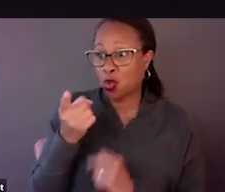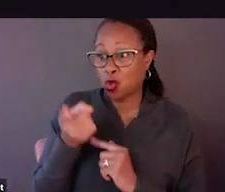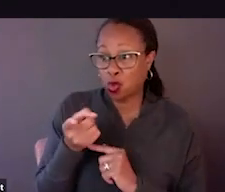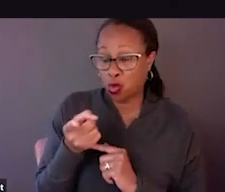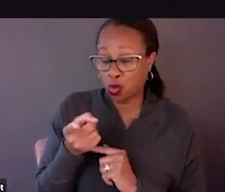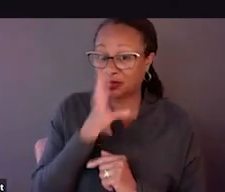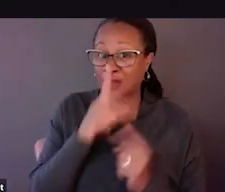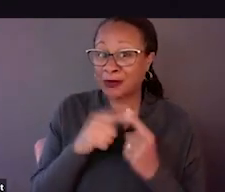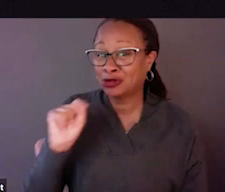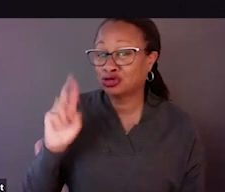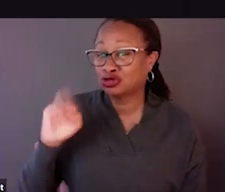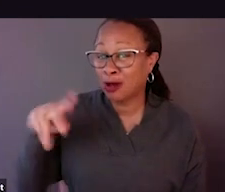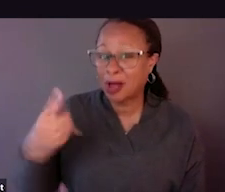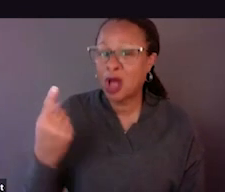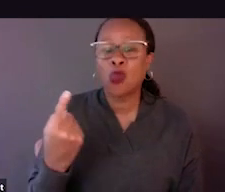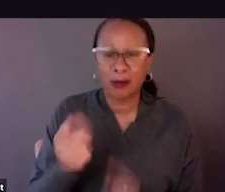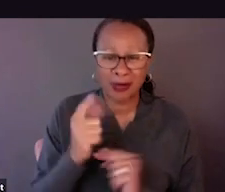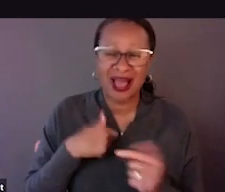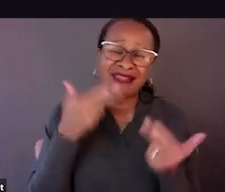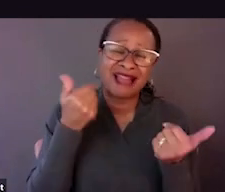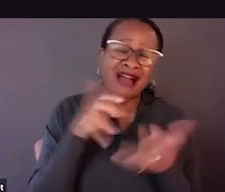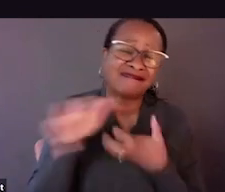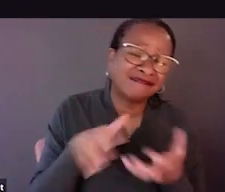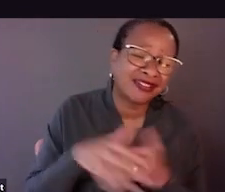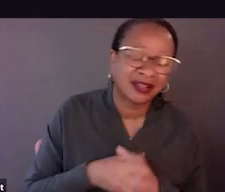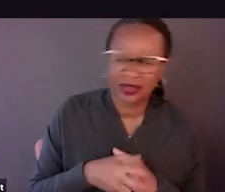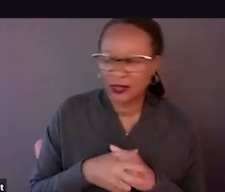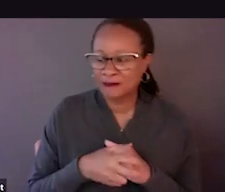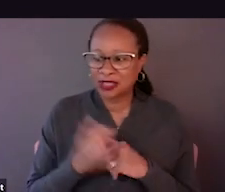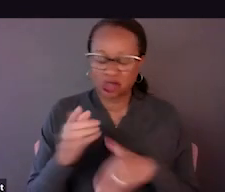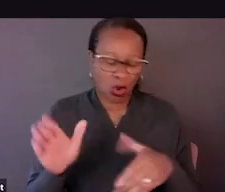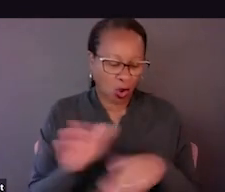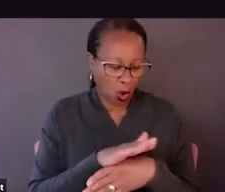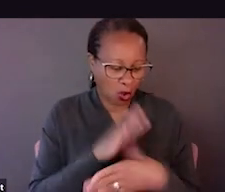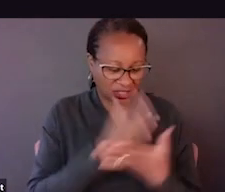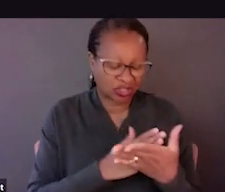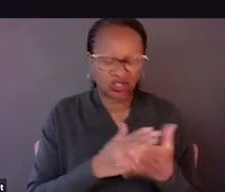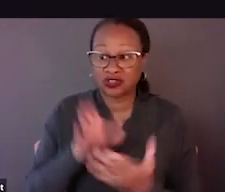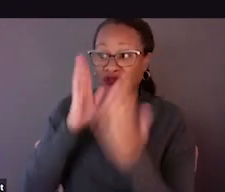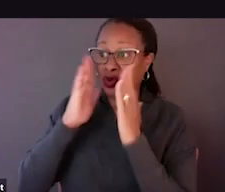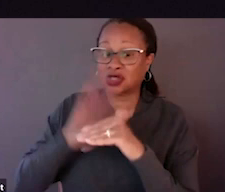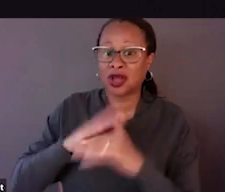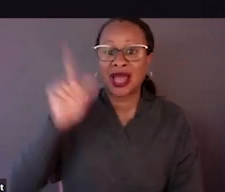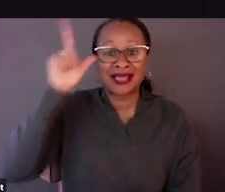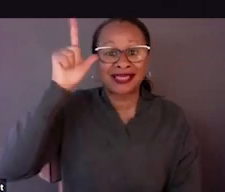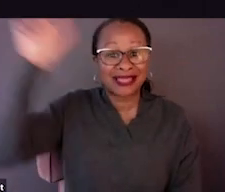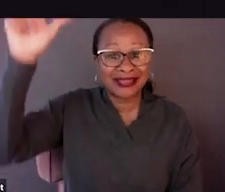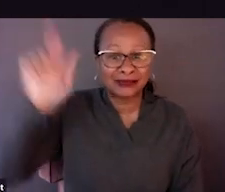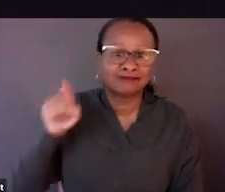speaking of Trump, the one moment that made me laugh out loud is that there's that whole section in the film dedicated to Abraham Lincoln. And there's